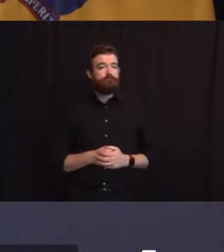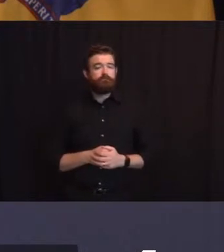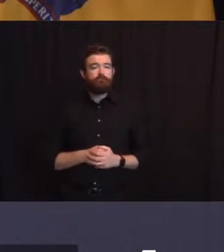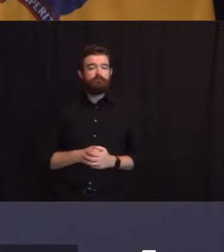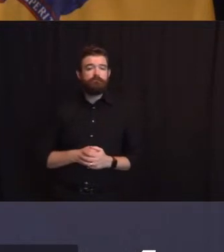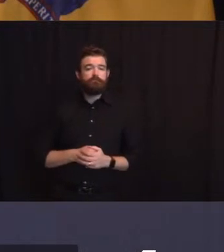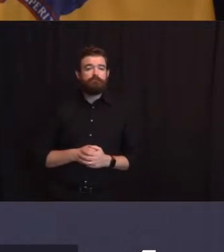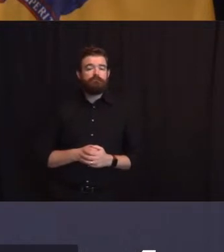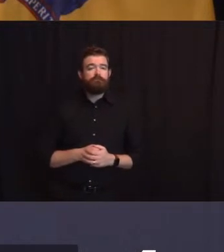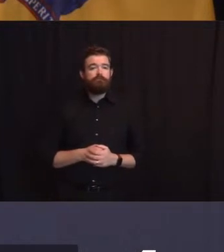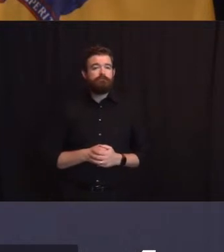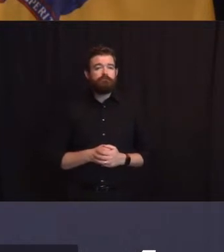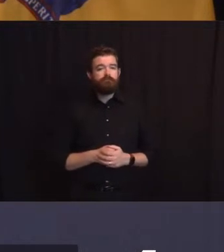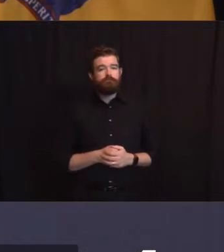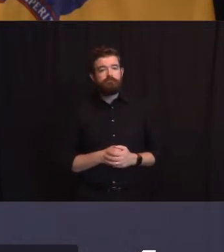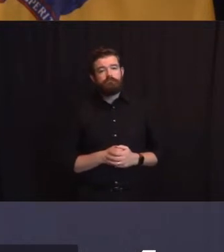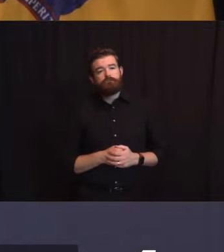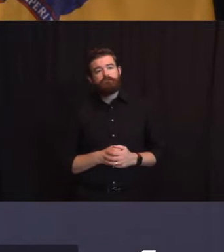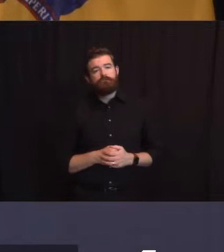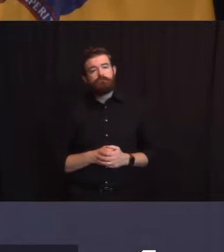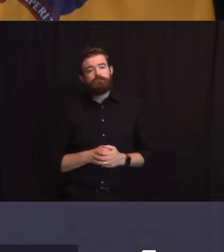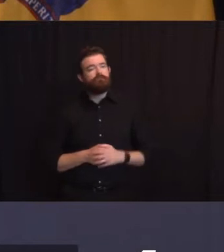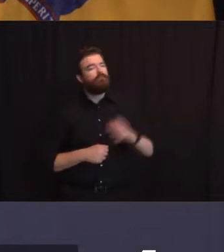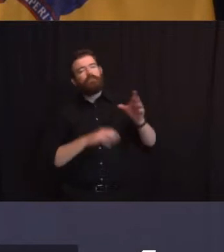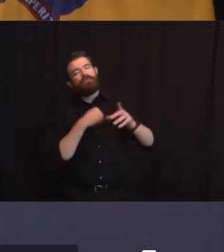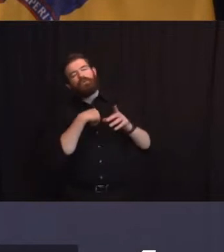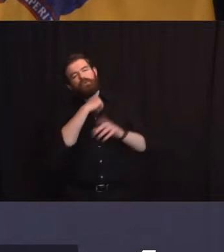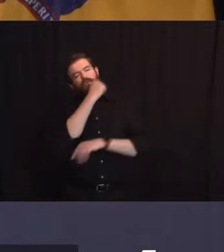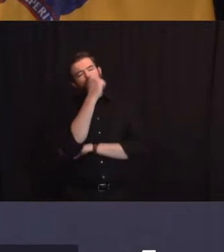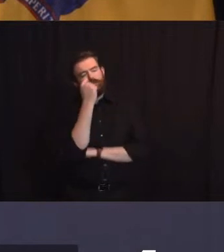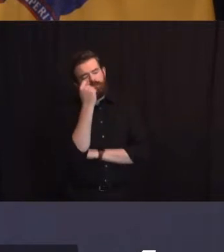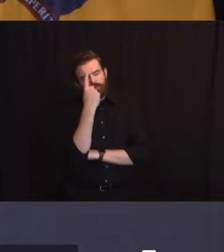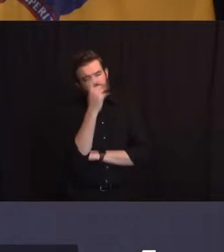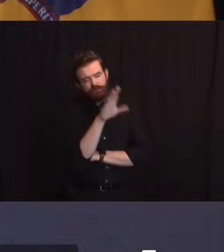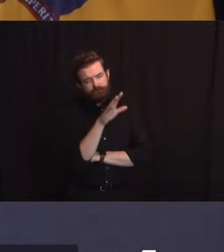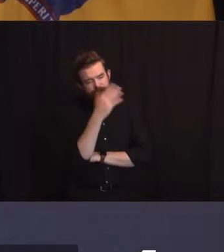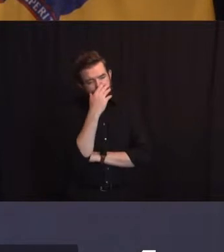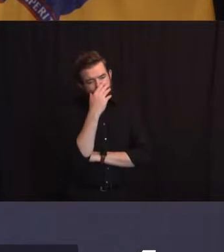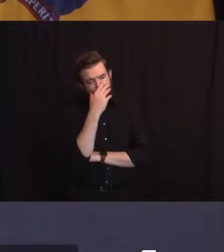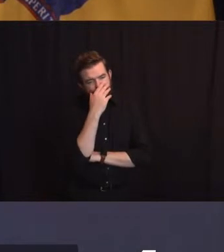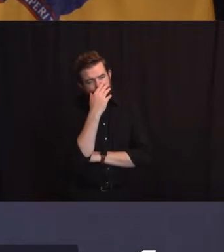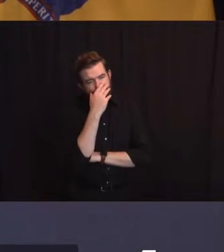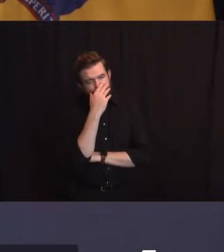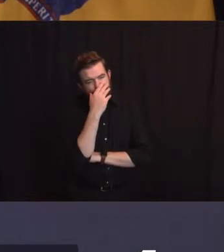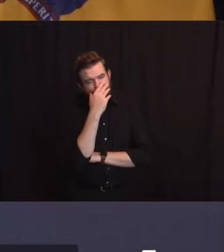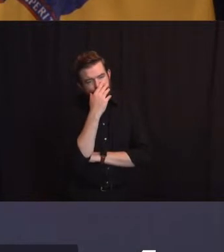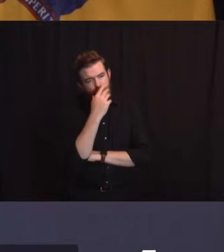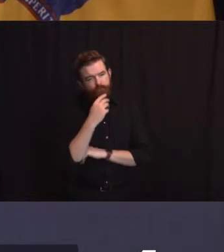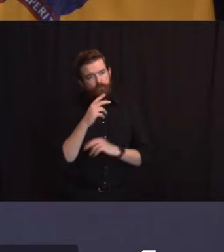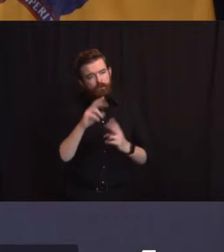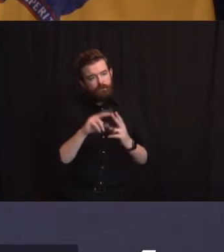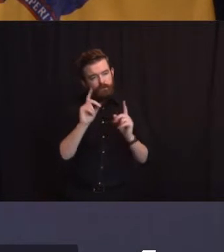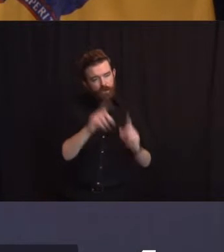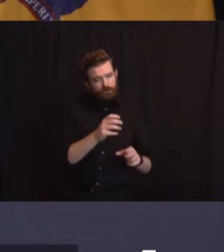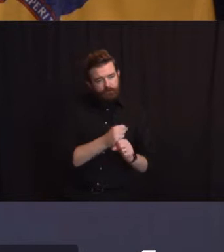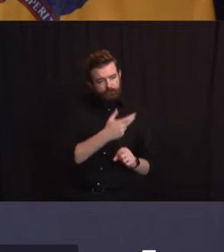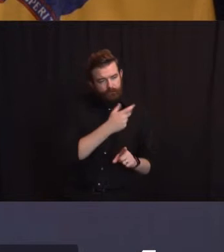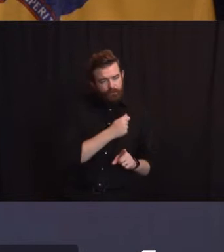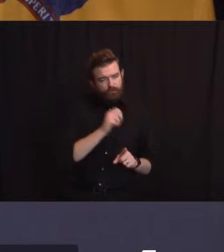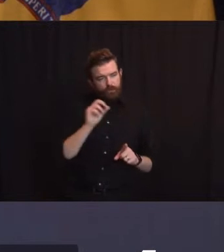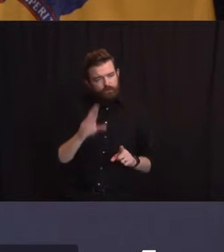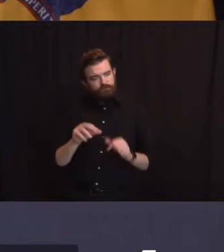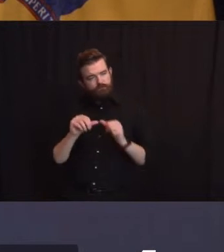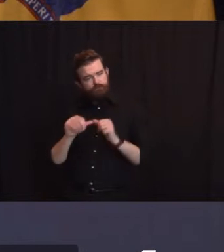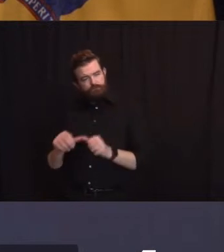Is it, if I understand my notes here, are we saying either get vaccinated or stick with the indoor mask? I don't think it's that black and white.